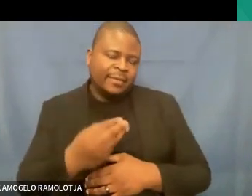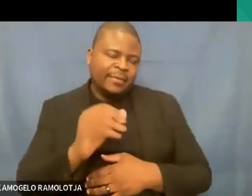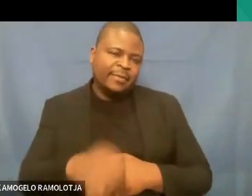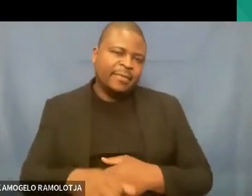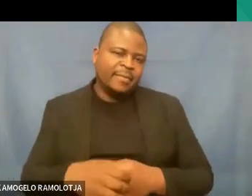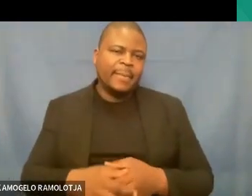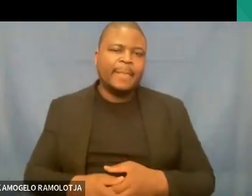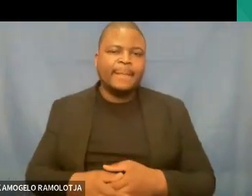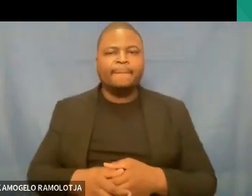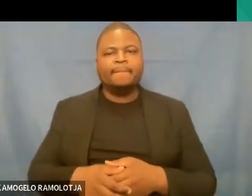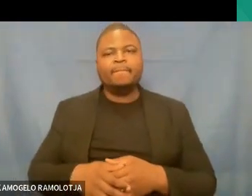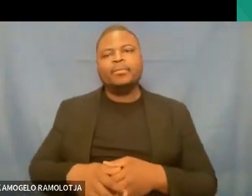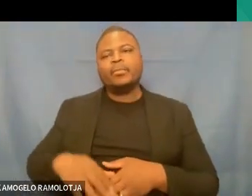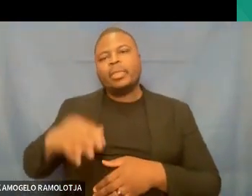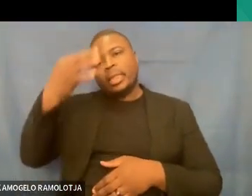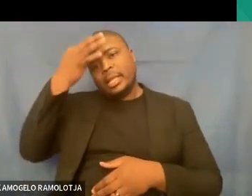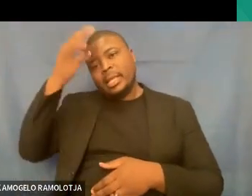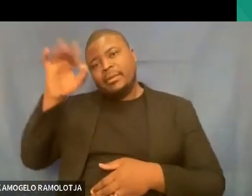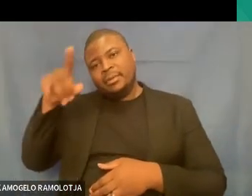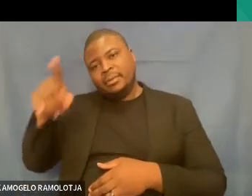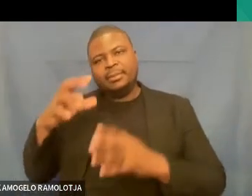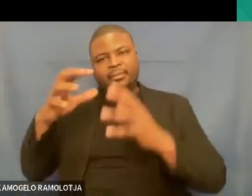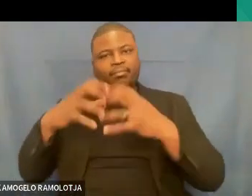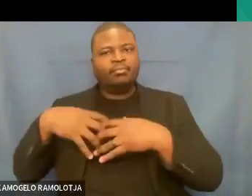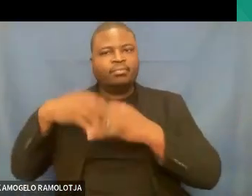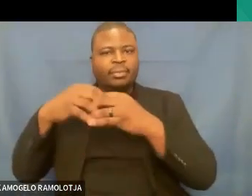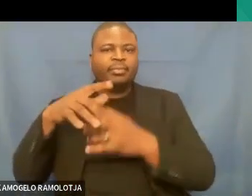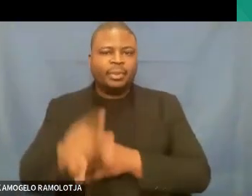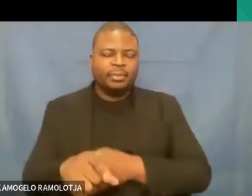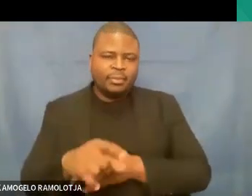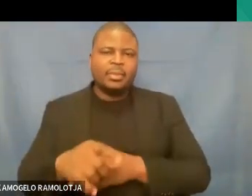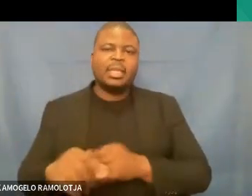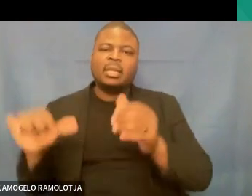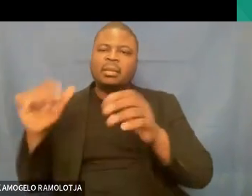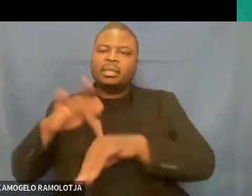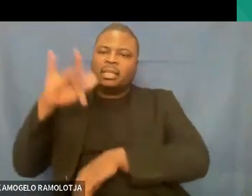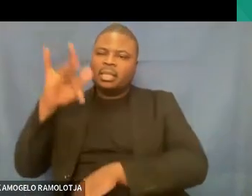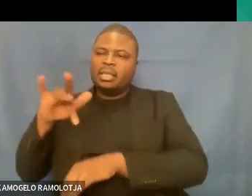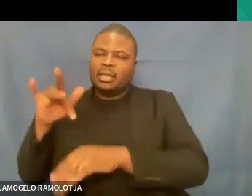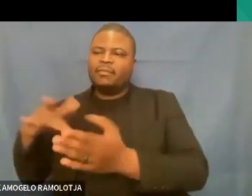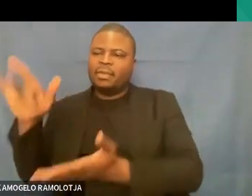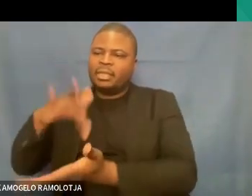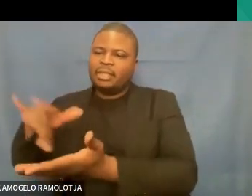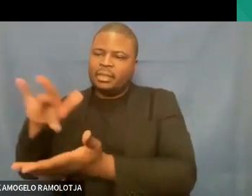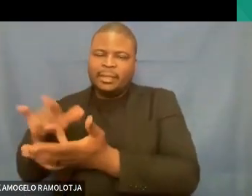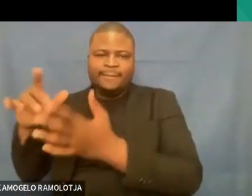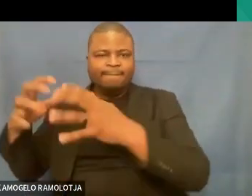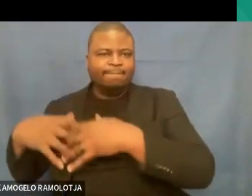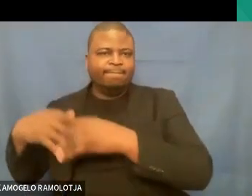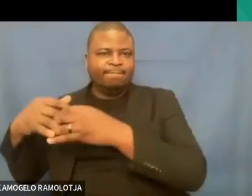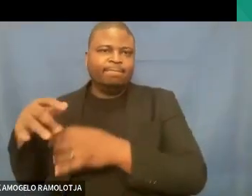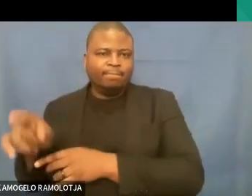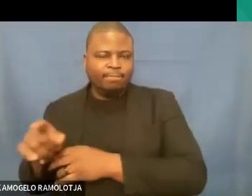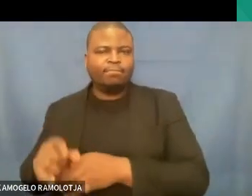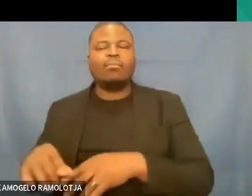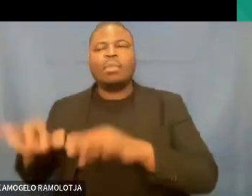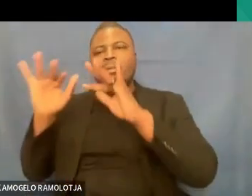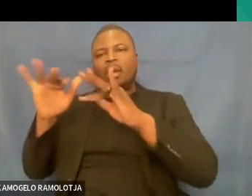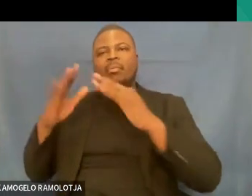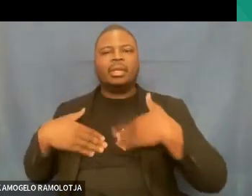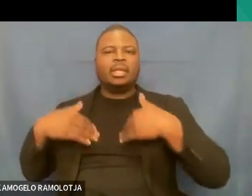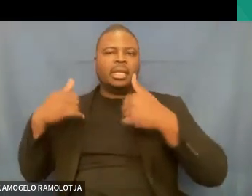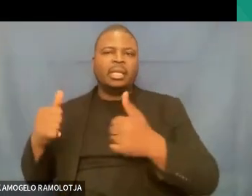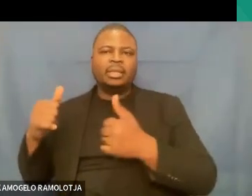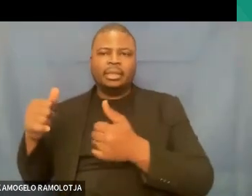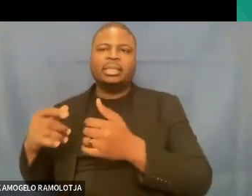The government has developed key population centers of excellence around the public health facilities, and this is